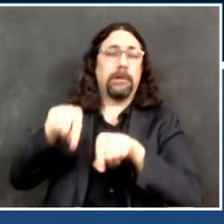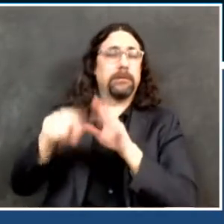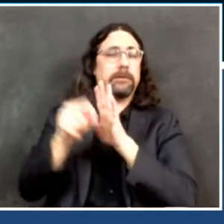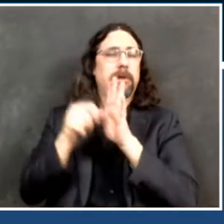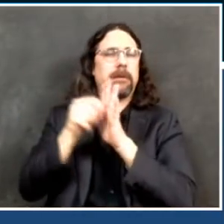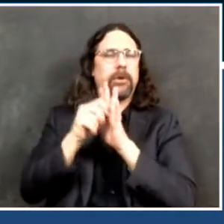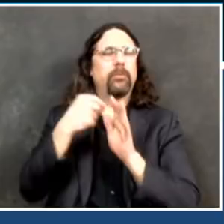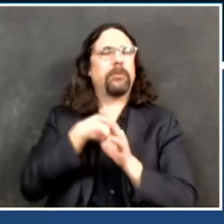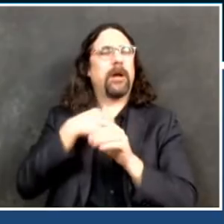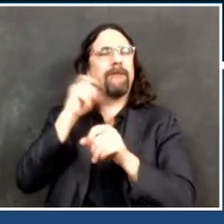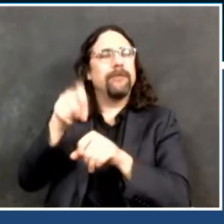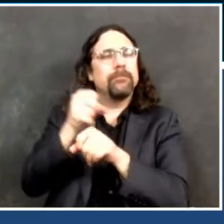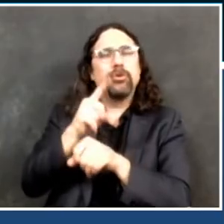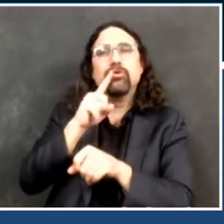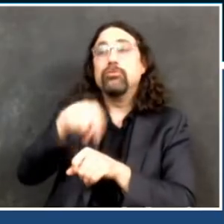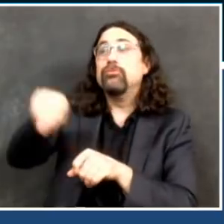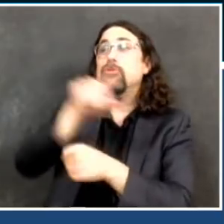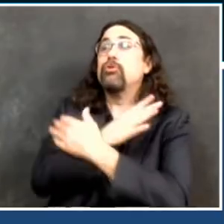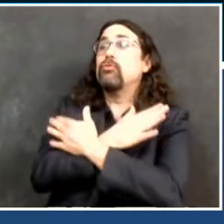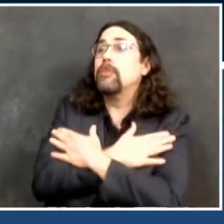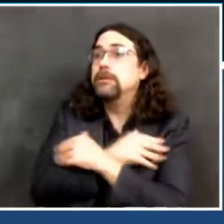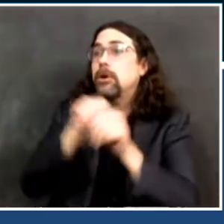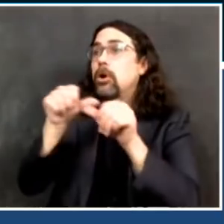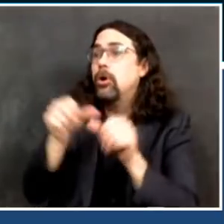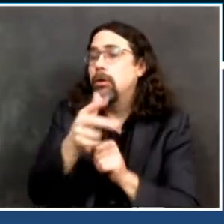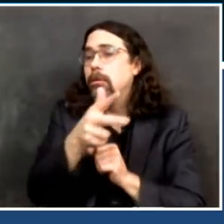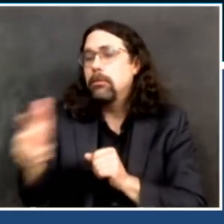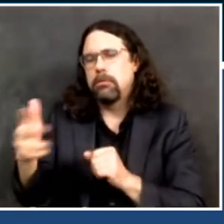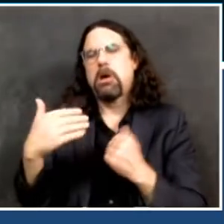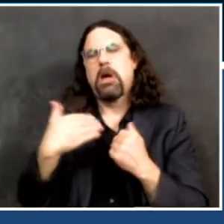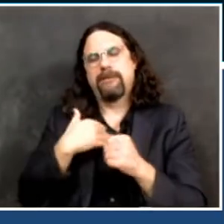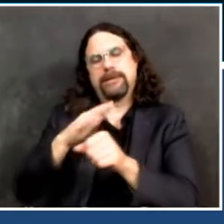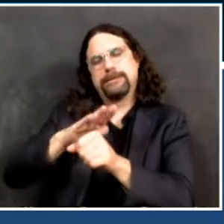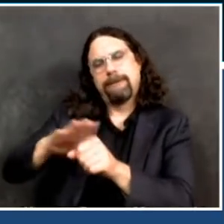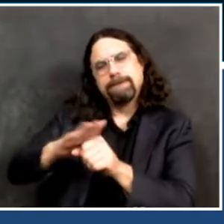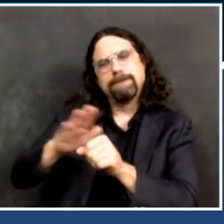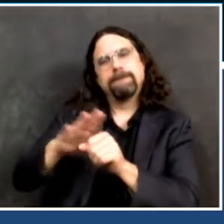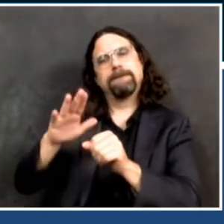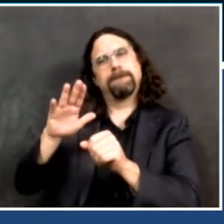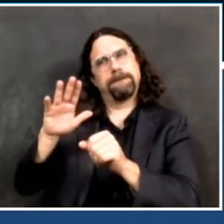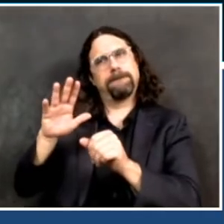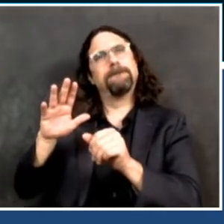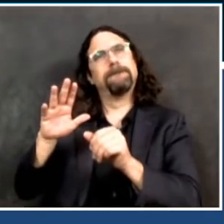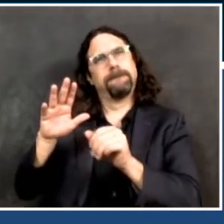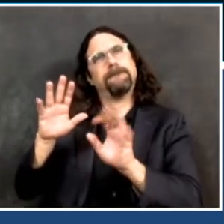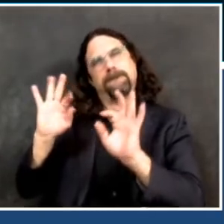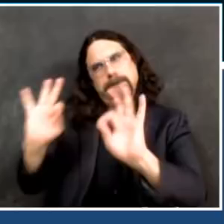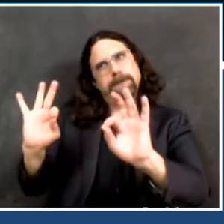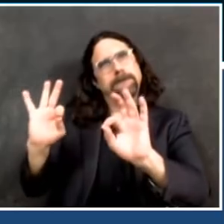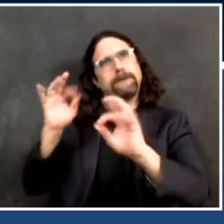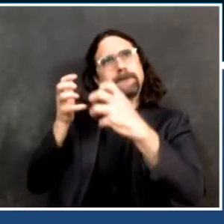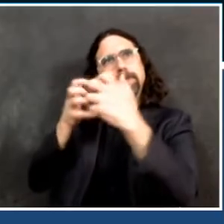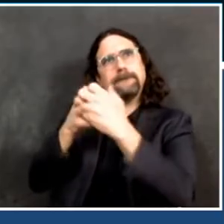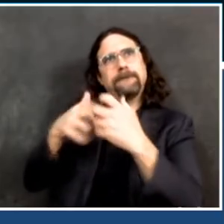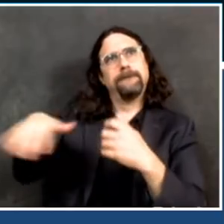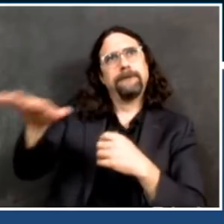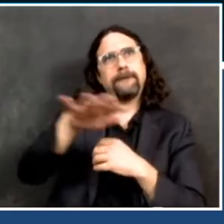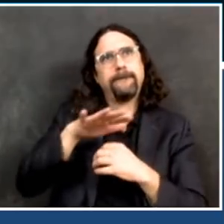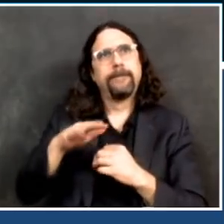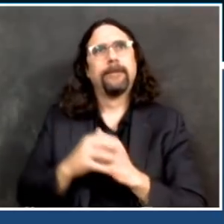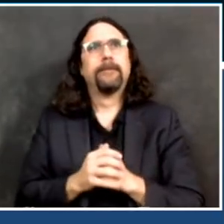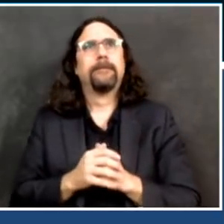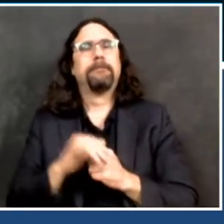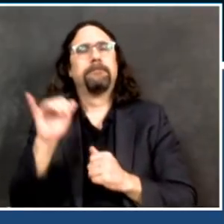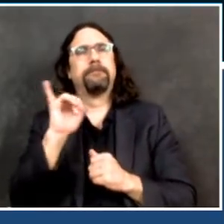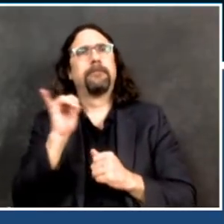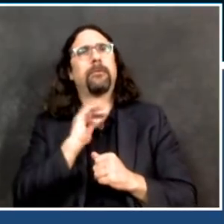that SNAP provides, which was formerly the food stamp program, to make sure that we're maximizing that benefit and getting that